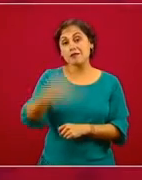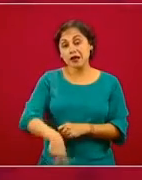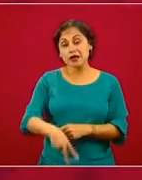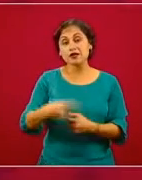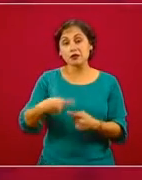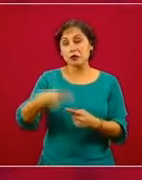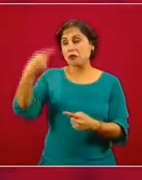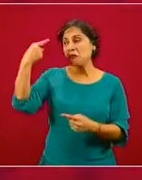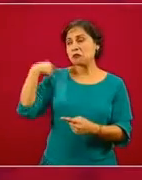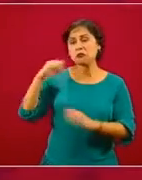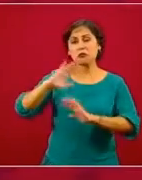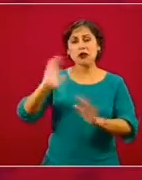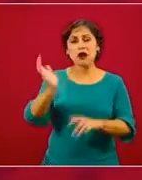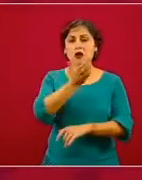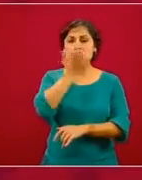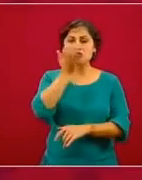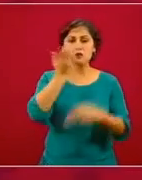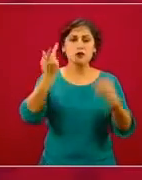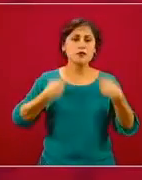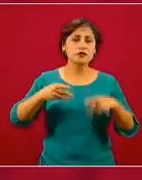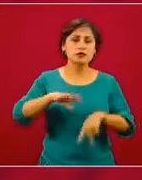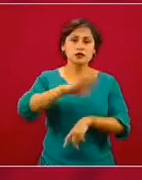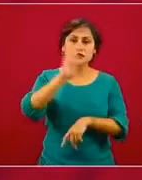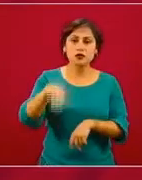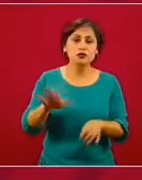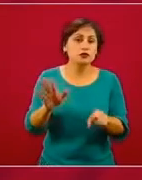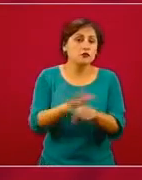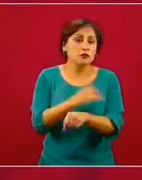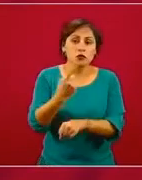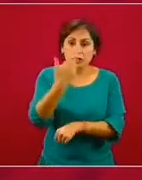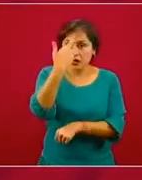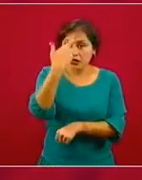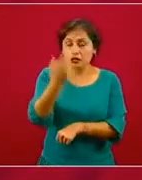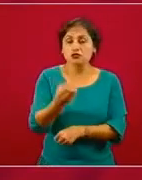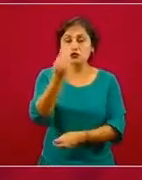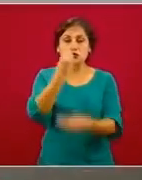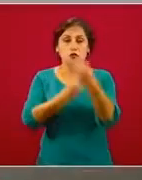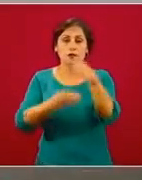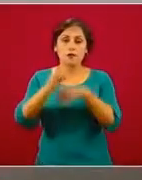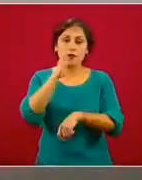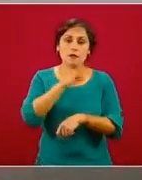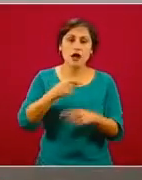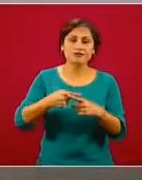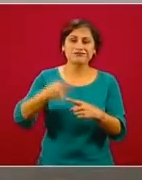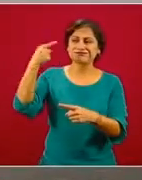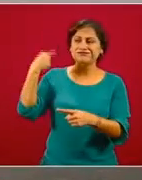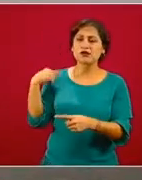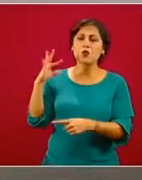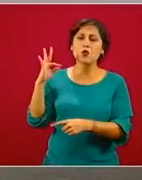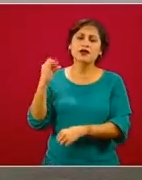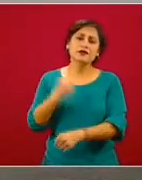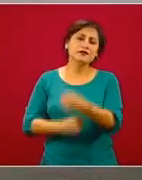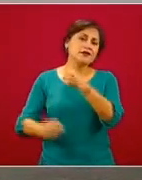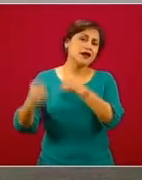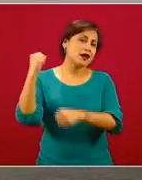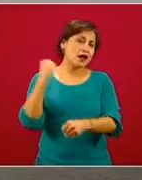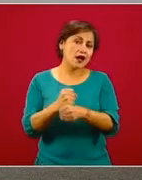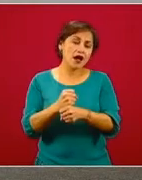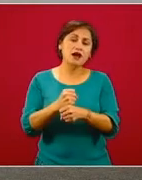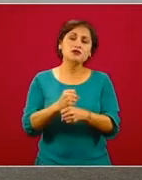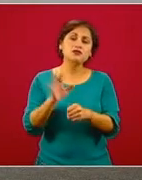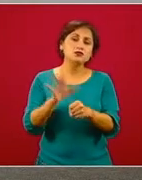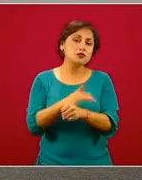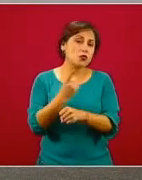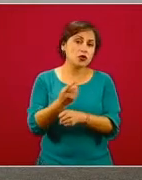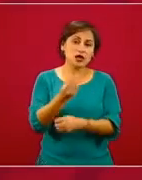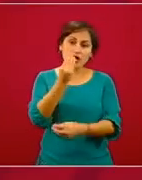the people who have died outside of the health sector, they had pre-existing conditions that are hugely